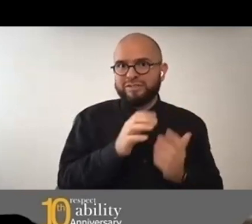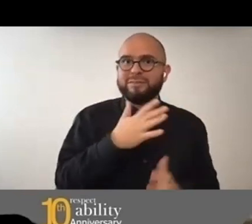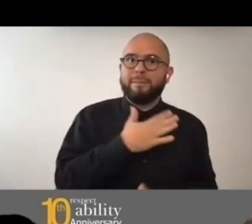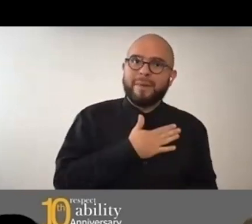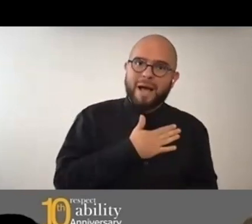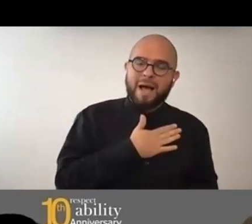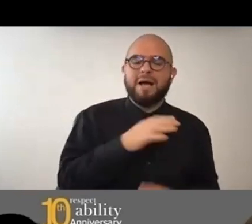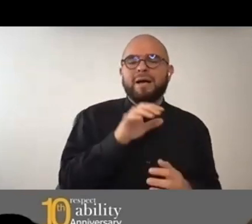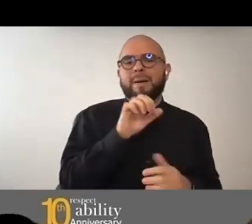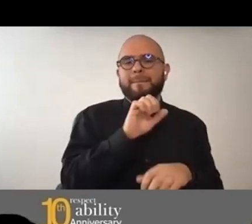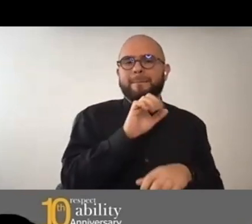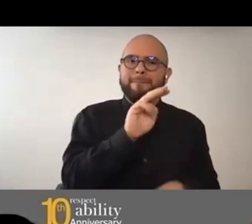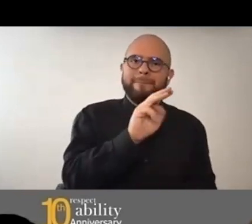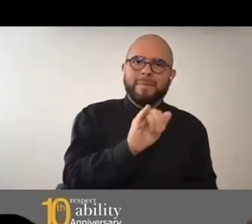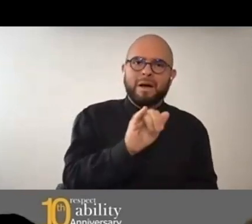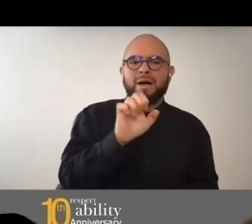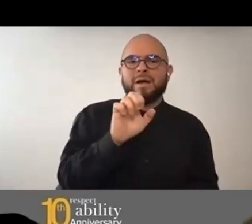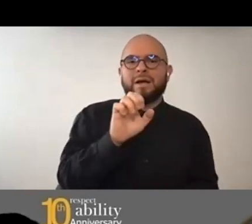myemploymentoptions.com, I believe it's com.